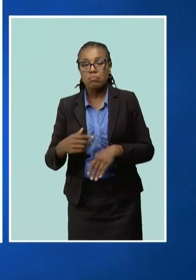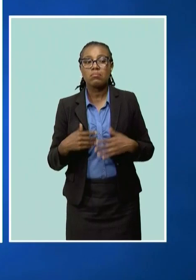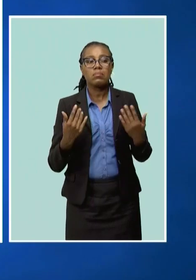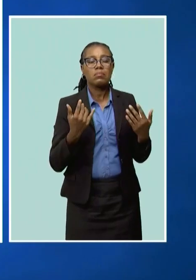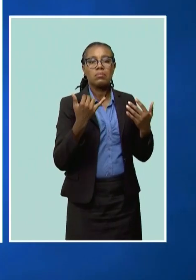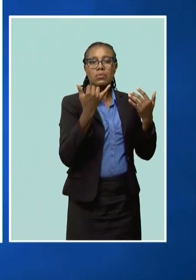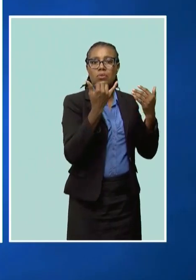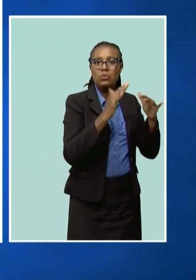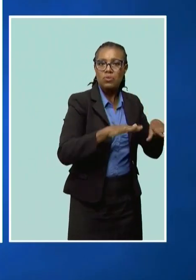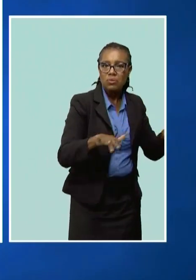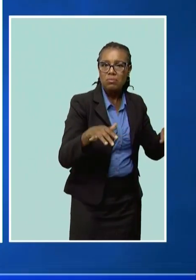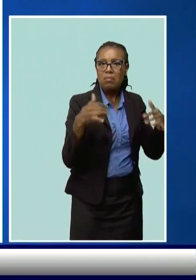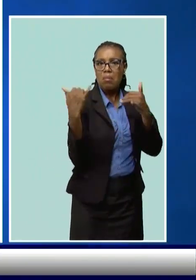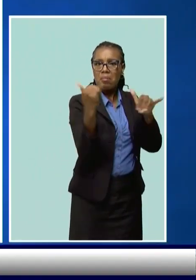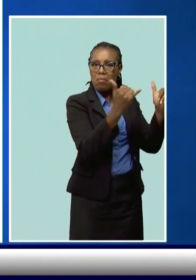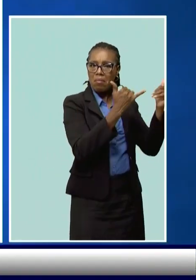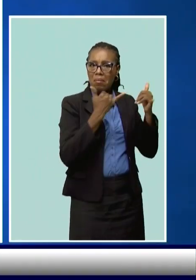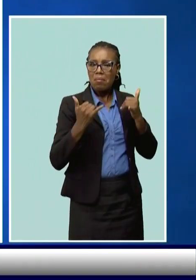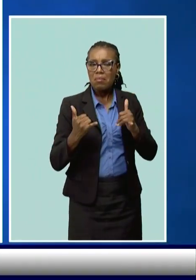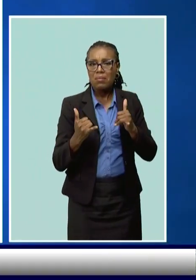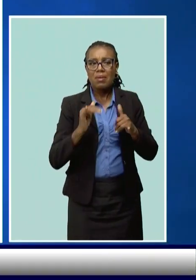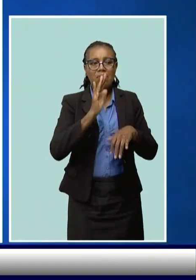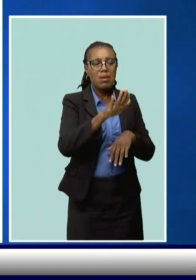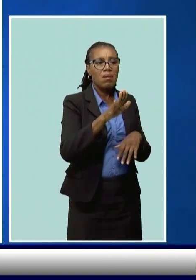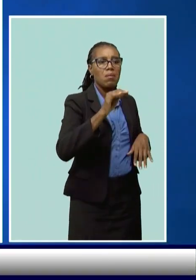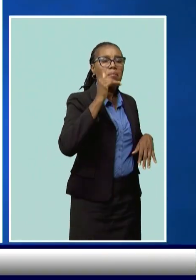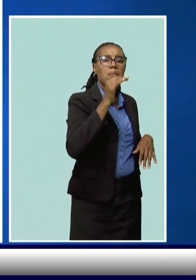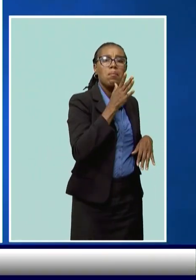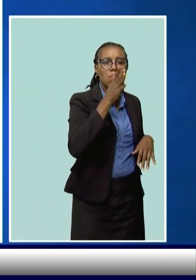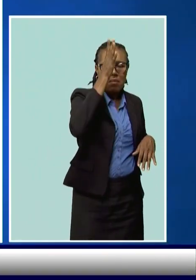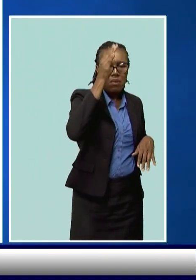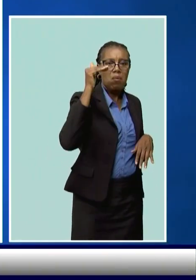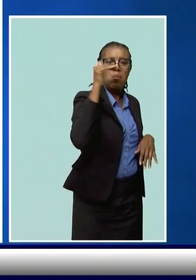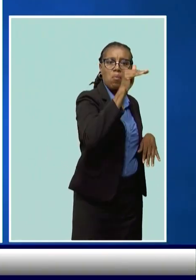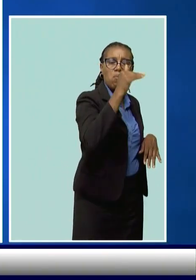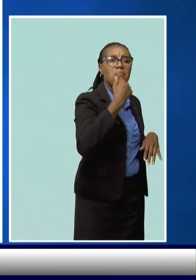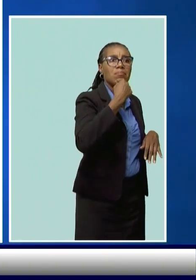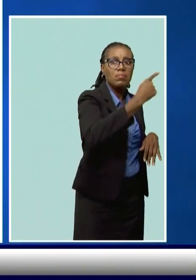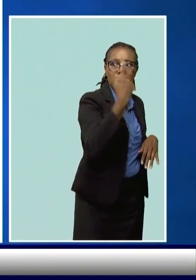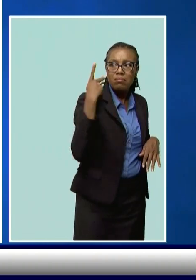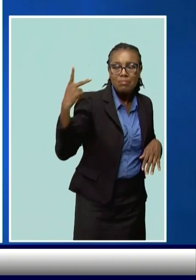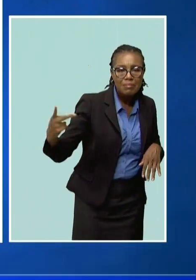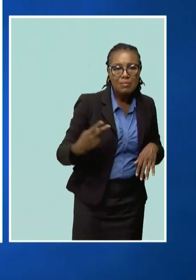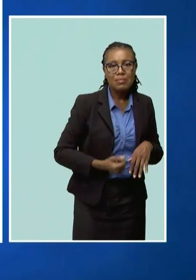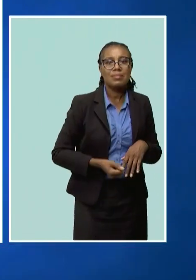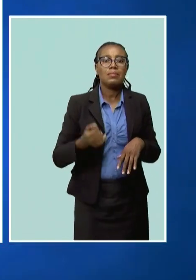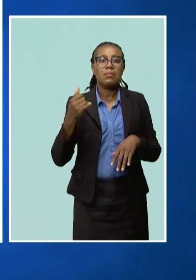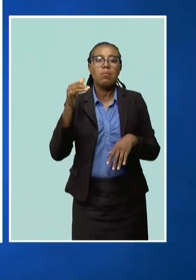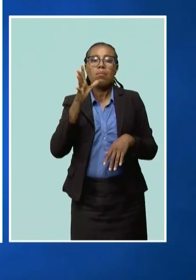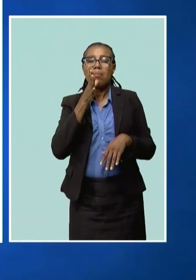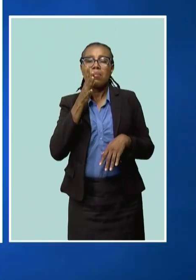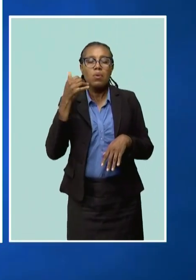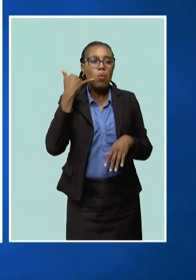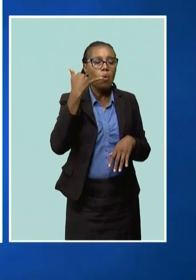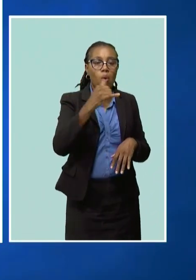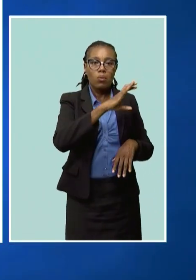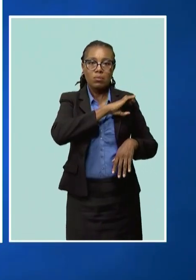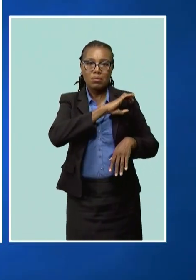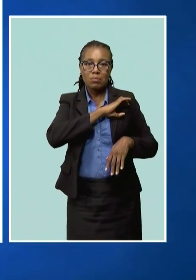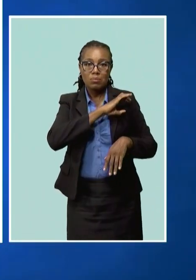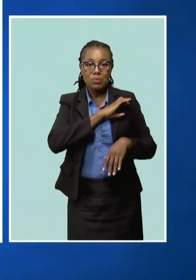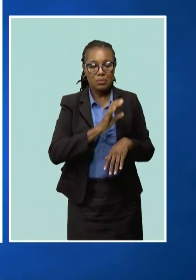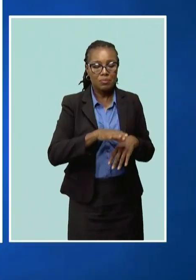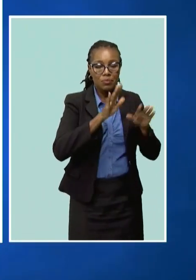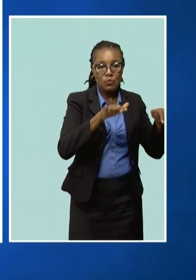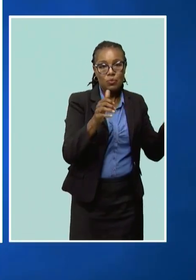found them, told one of the kids' parents, mother called the police called us. So I went, and she actually went with the children, and